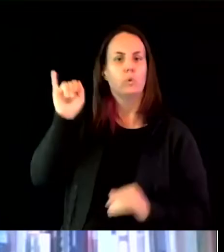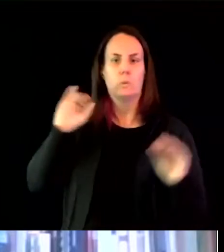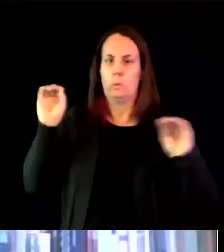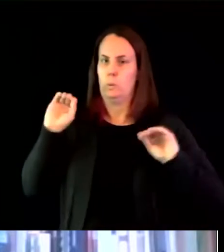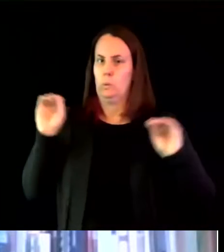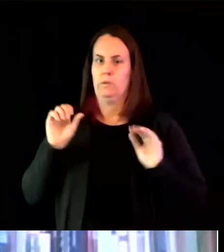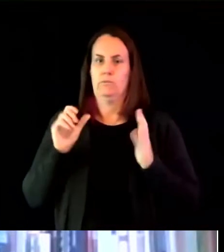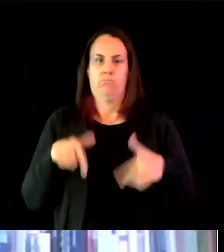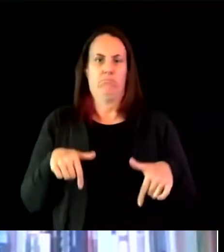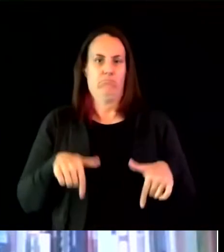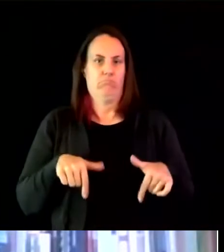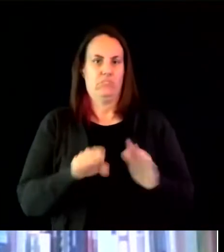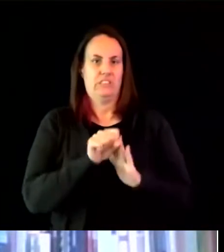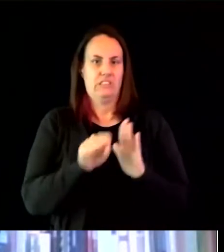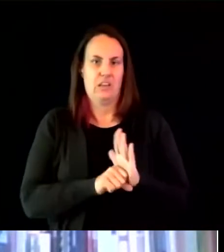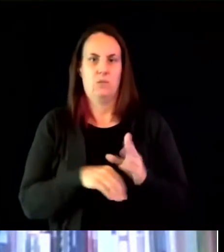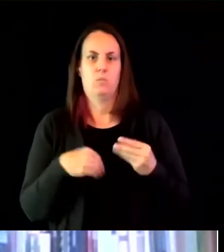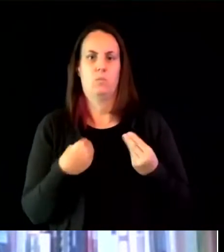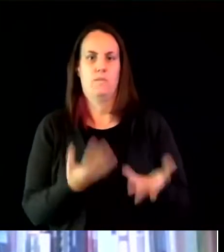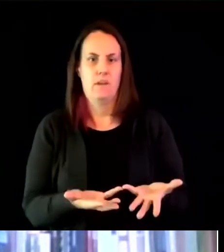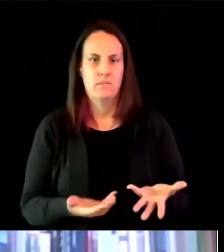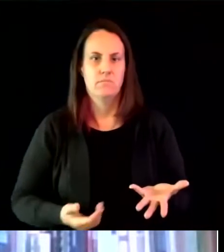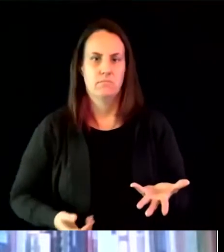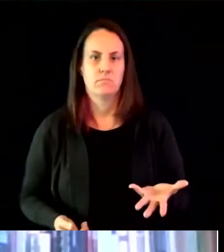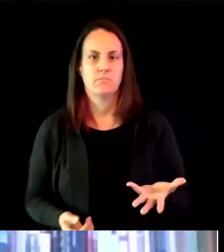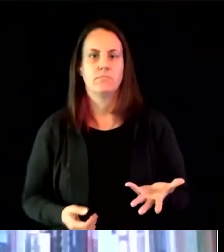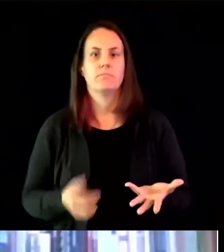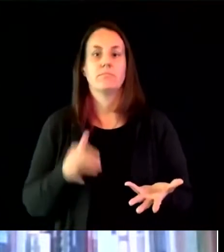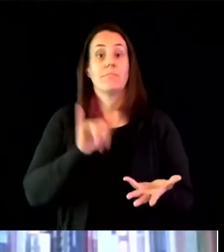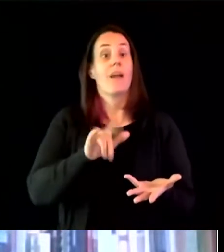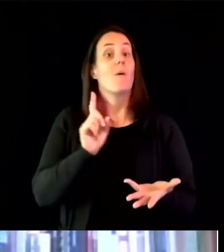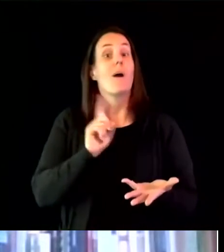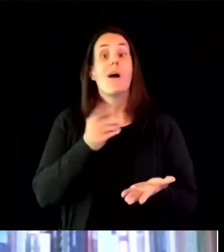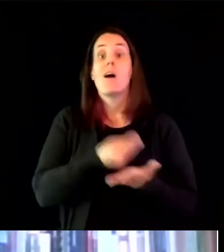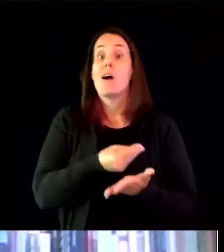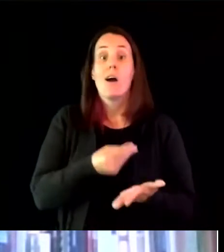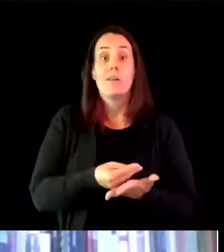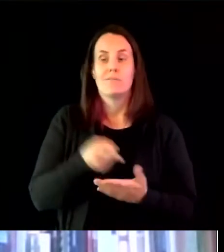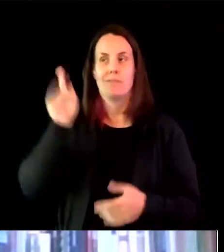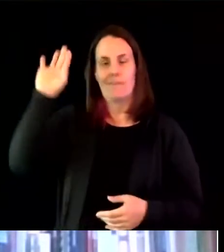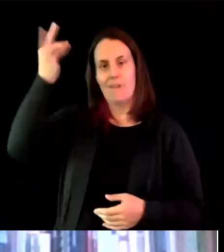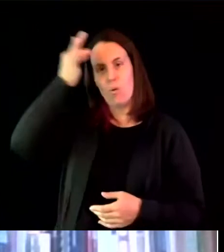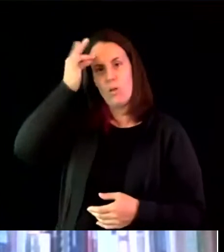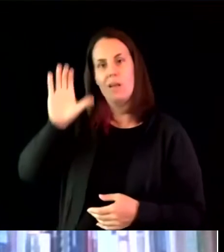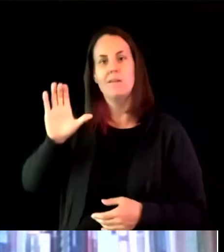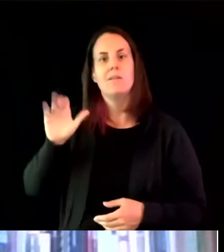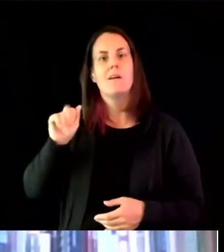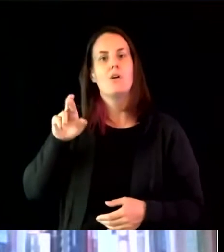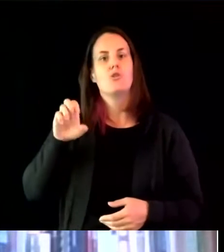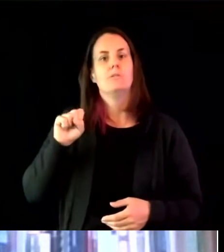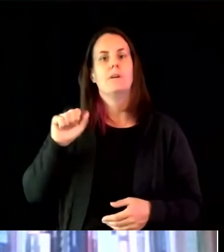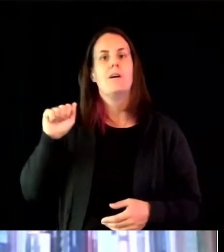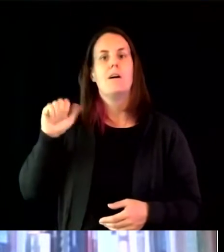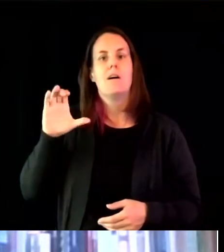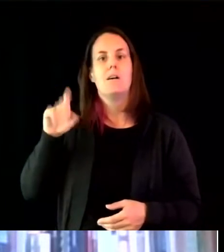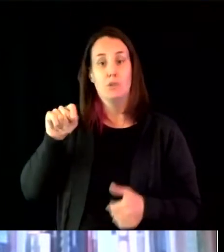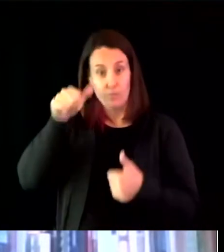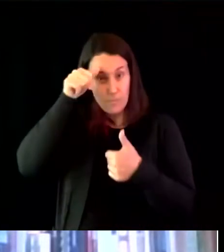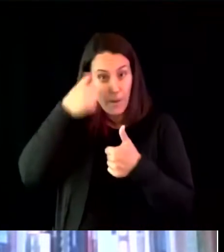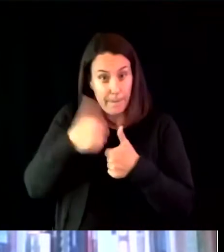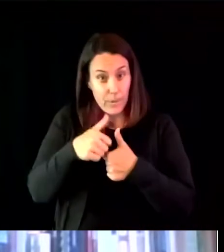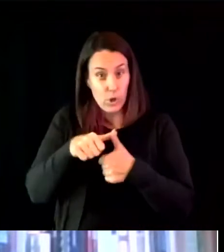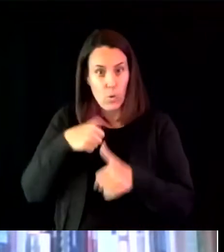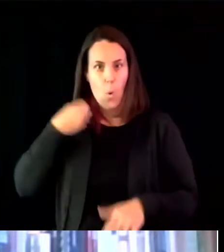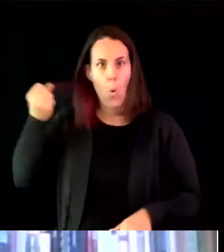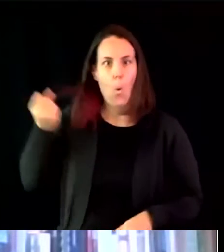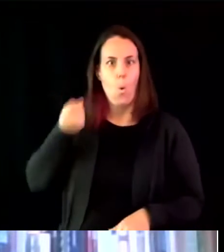CARES Act. As many of you have heard, we had reserved a significant portion of money, upwards